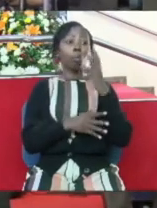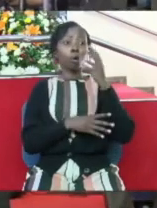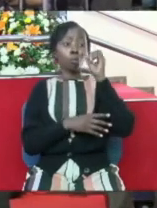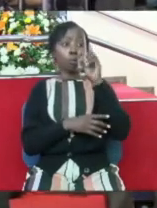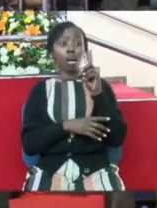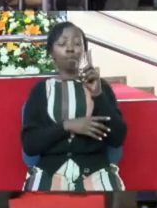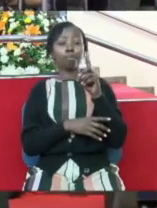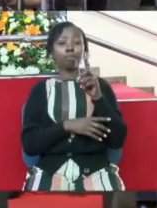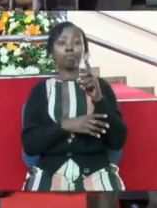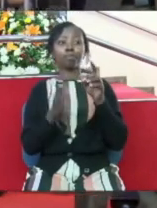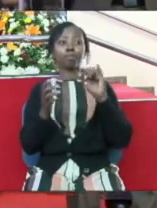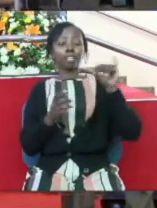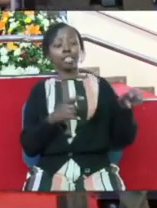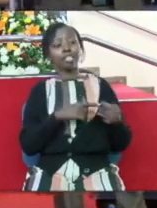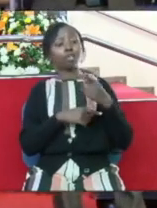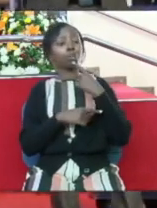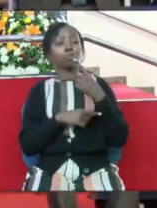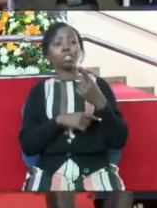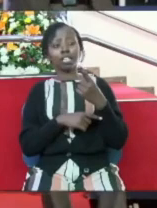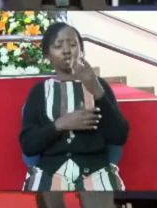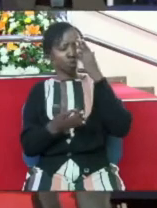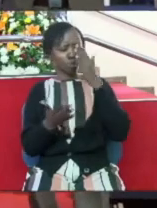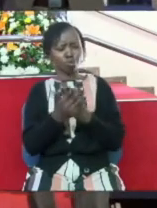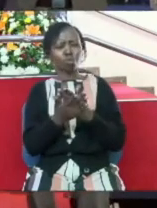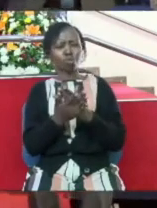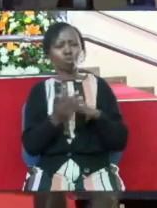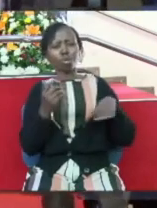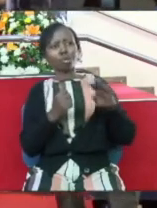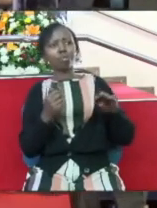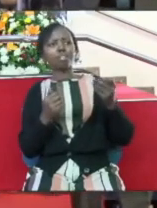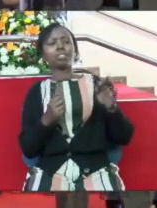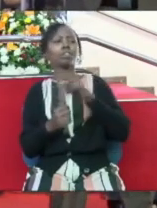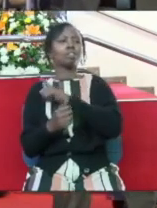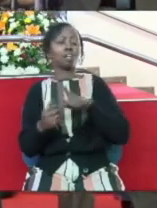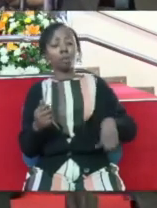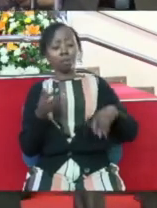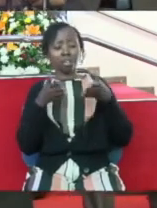Alipoamka akasema hivi. Oh surely. Oh kwa hakika. The presence of the Lord is